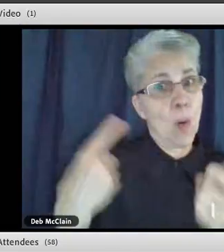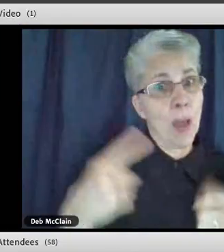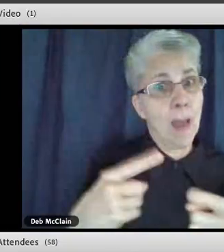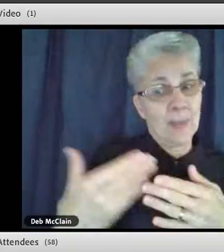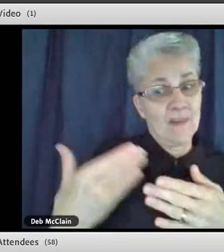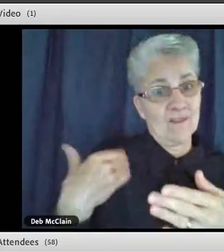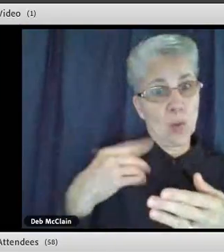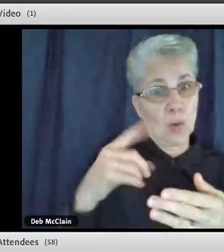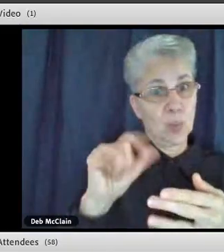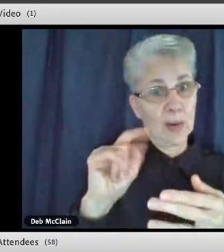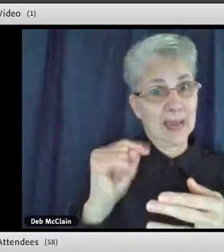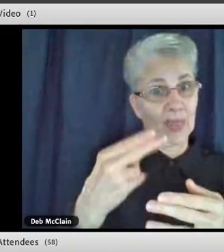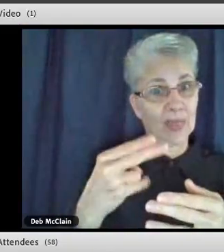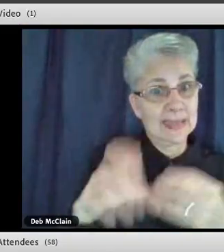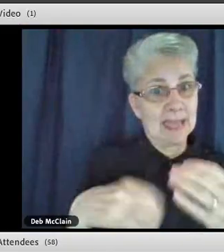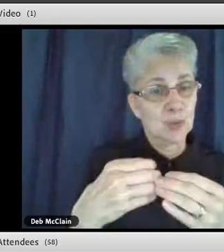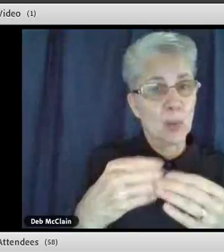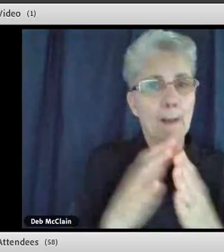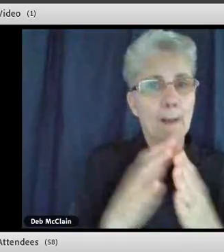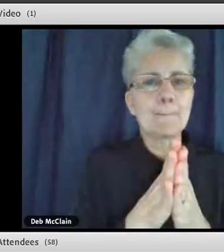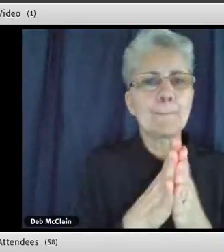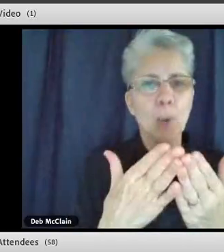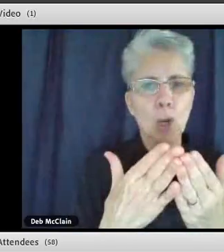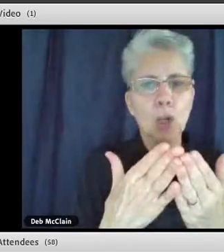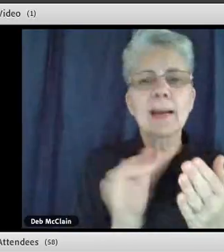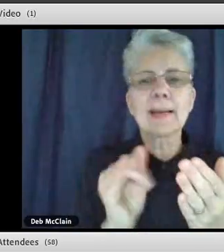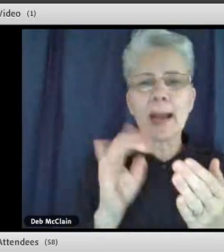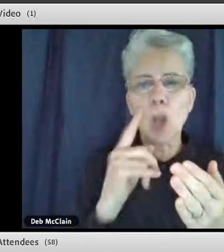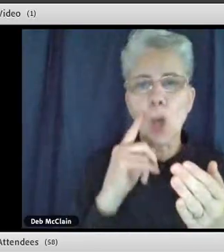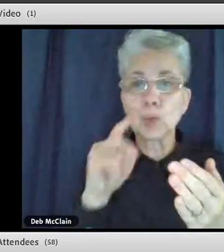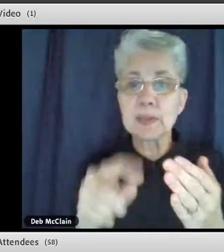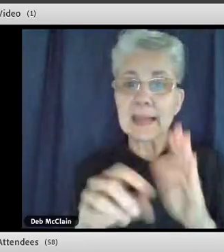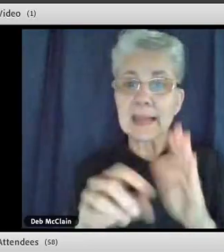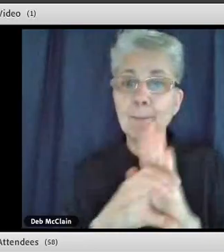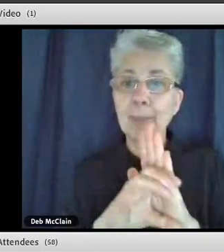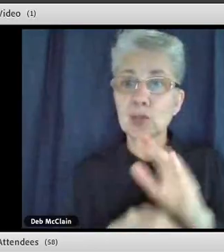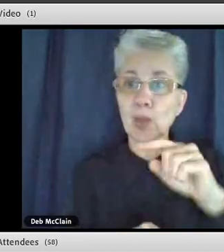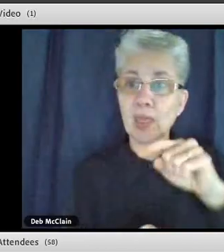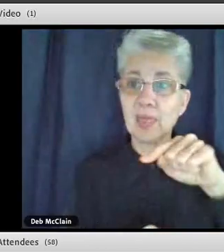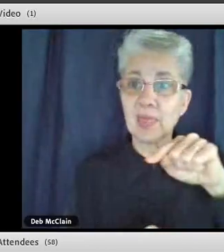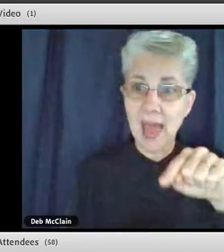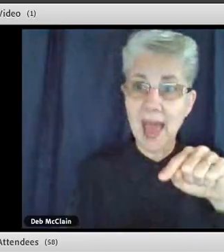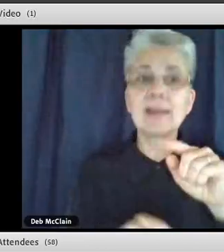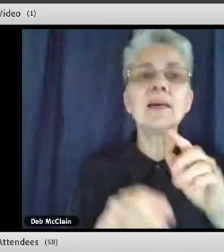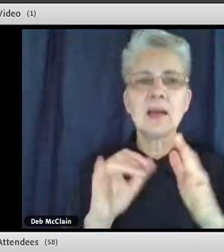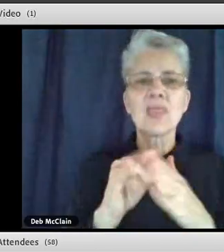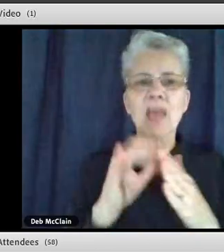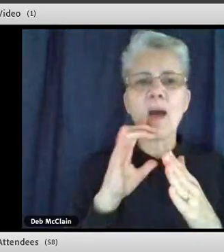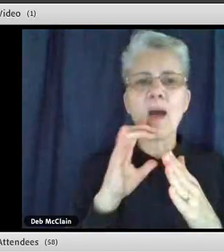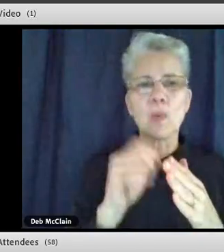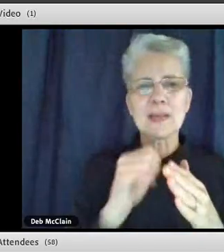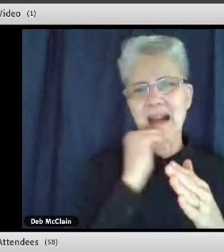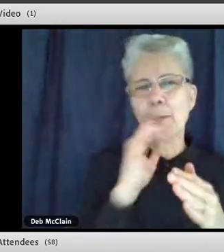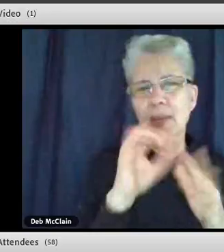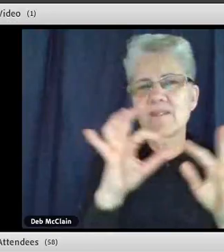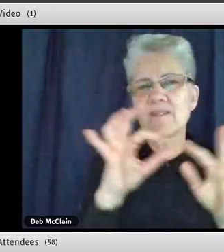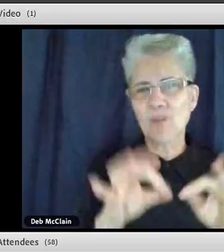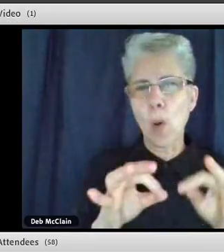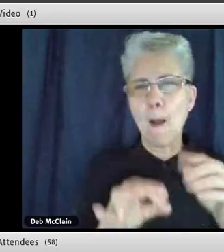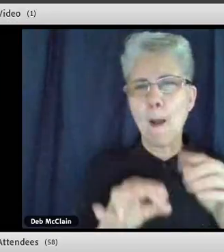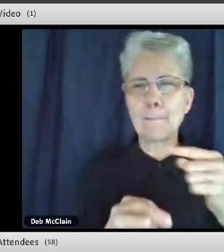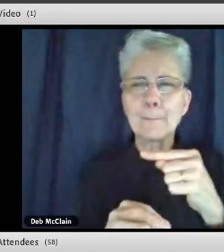to the 20th century, the book catalog, which you see in the upper left-hand corner, it was the common form of